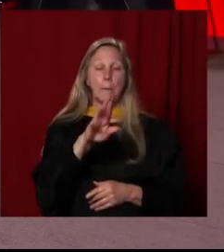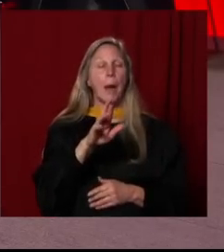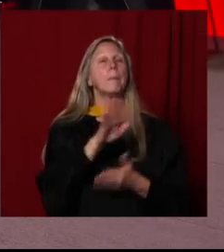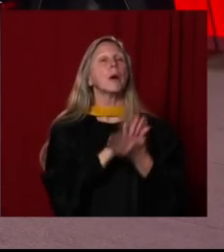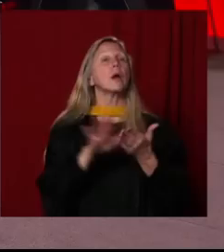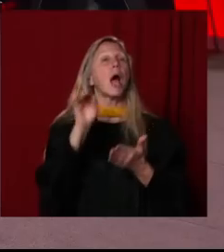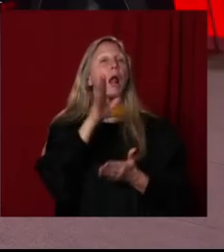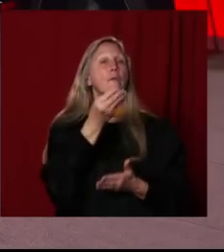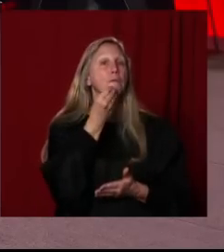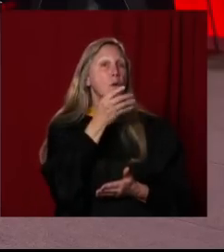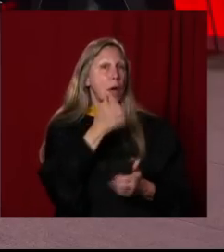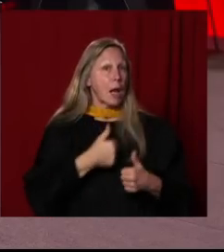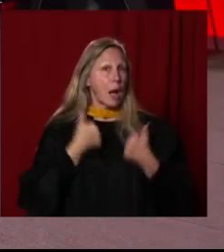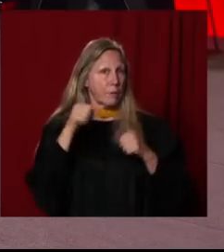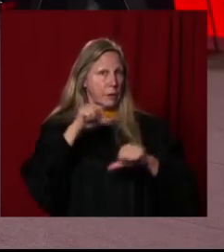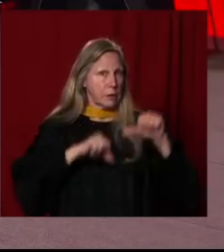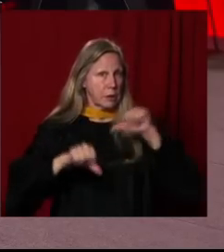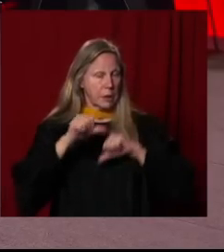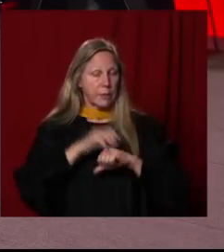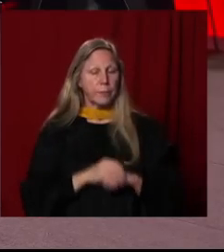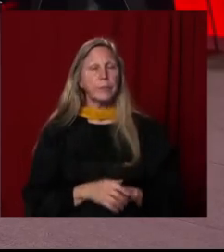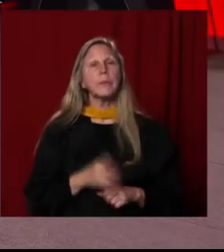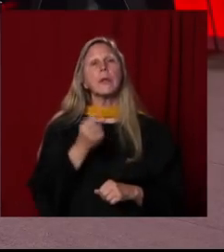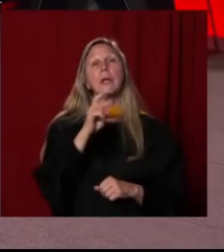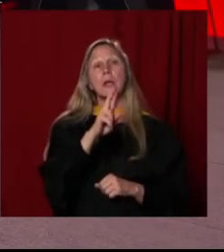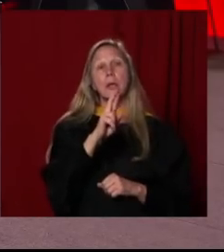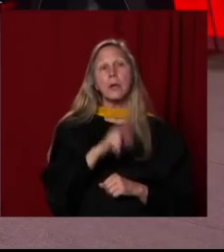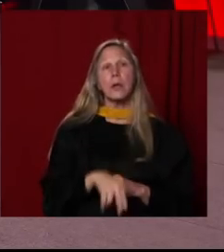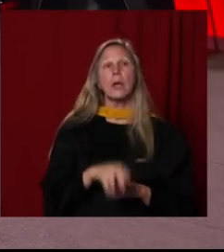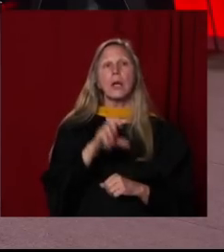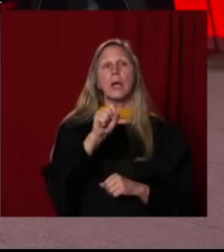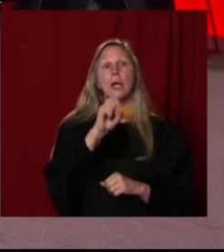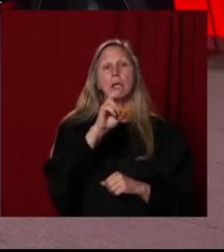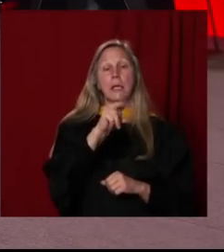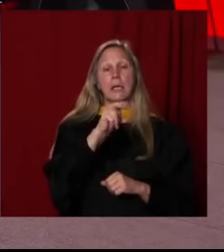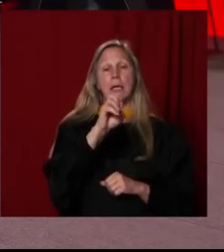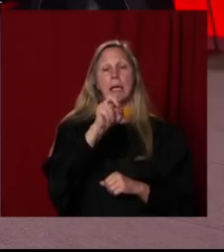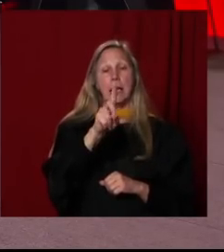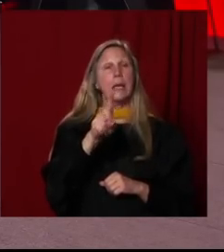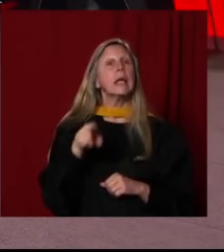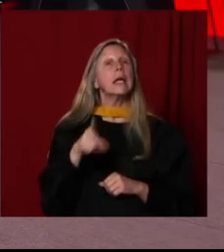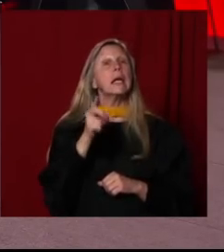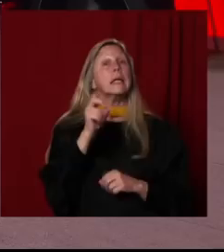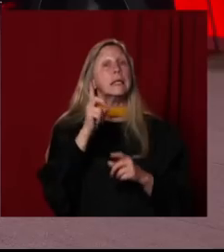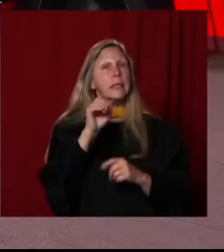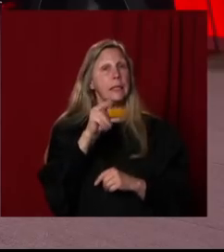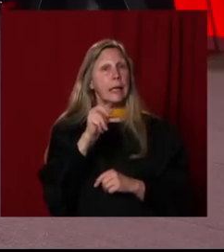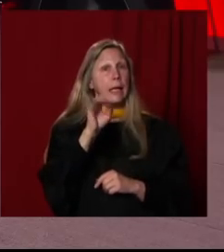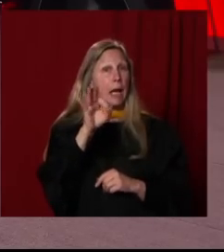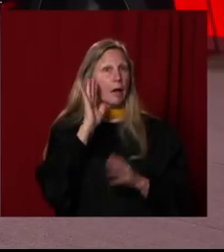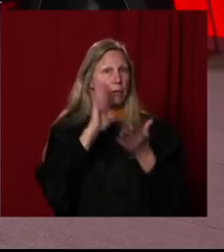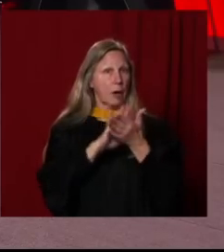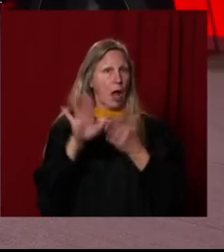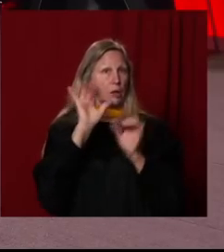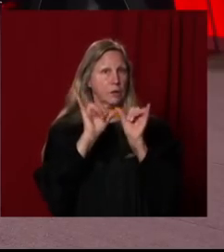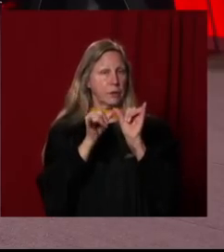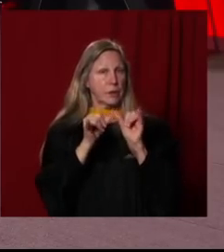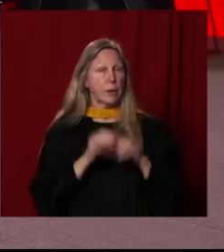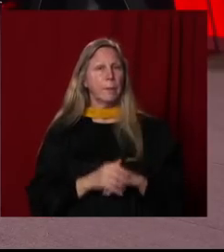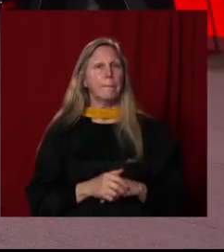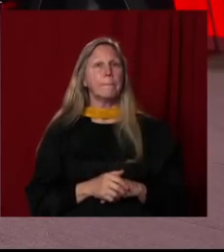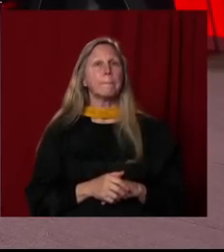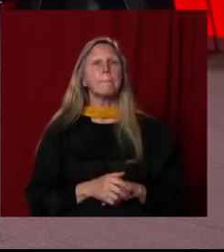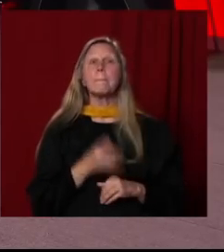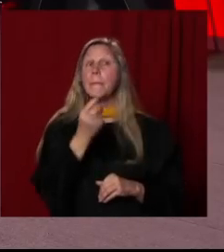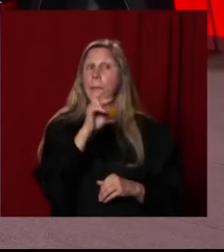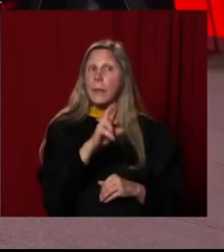Life Sciences. Dr. Kim Lascola Needy, Dean, College of Engineering.